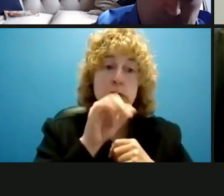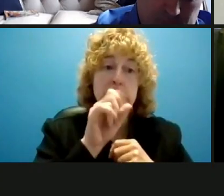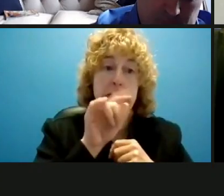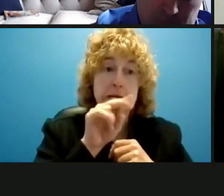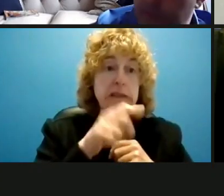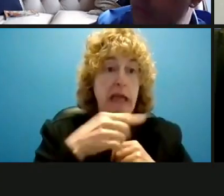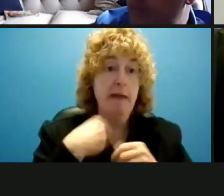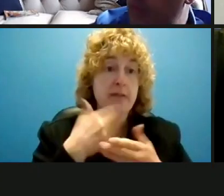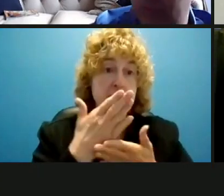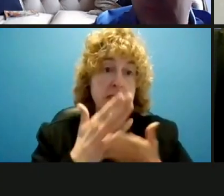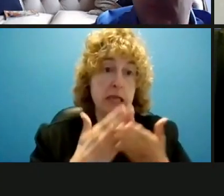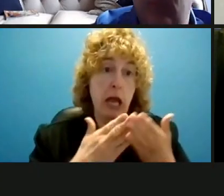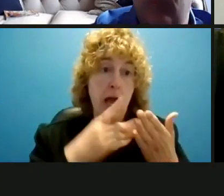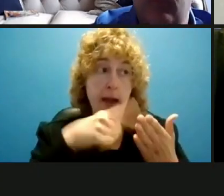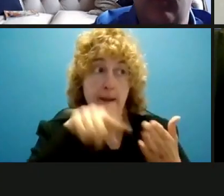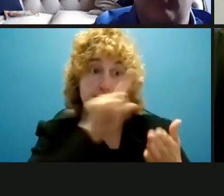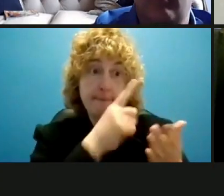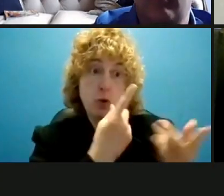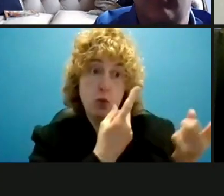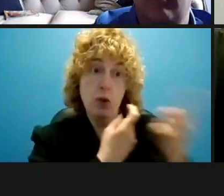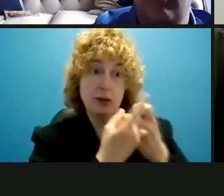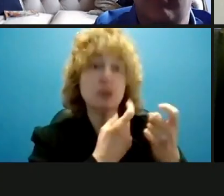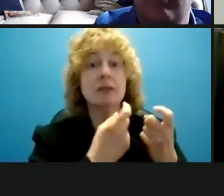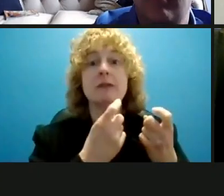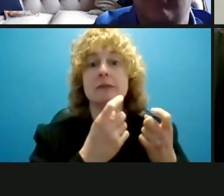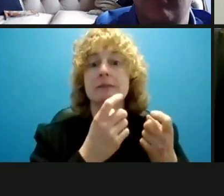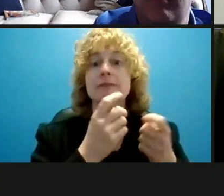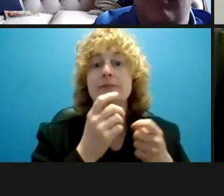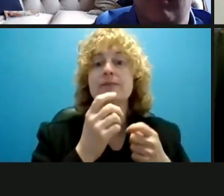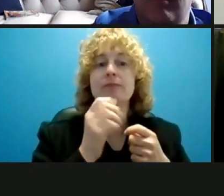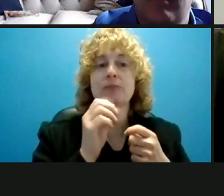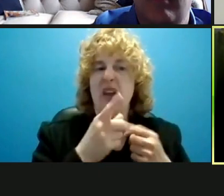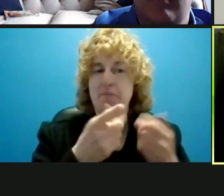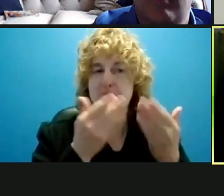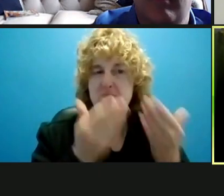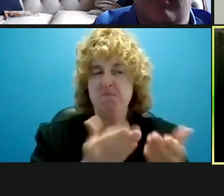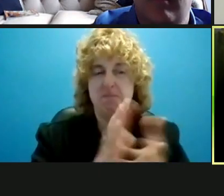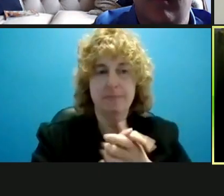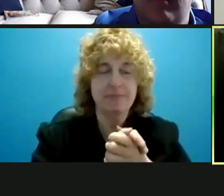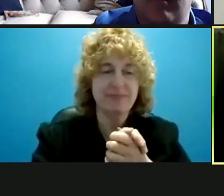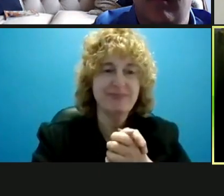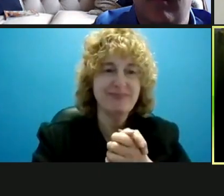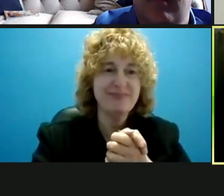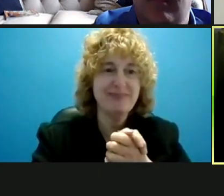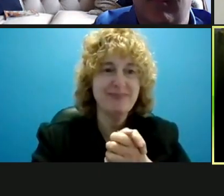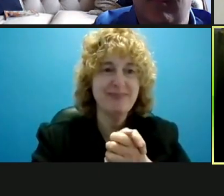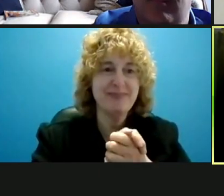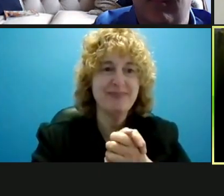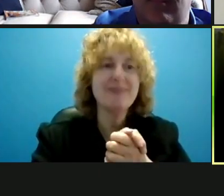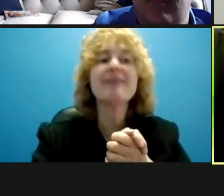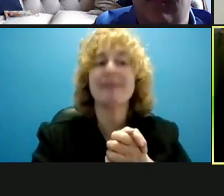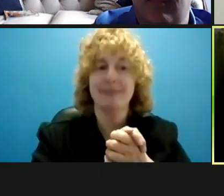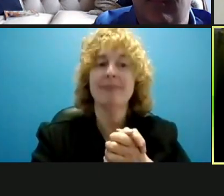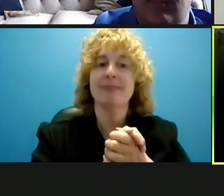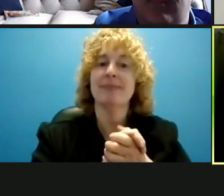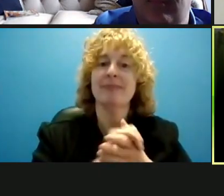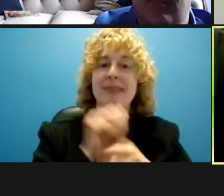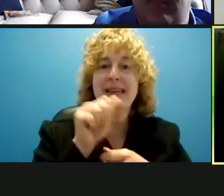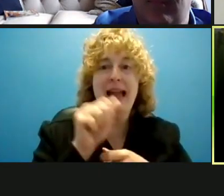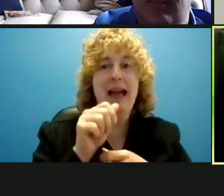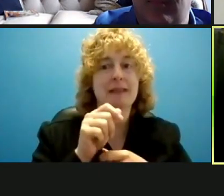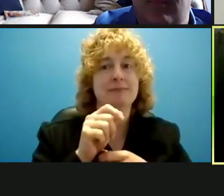bring Jasmine back after these guys for a couple of questions as well. So go ahead. I'll let you ask the question. Yeah. So Jasmine, you're on